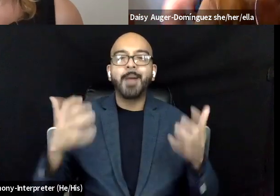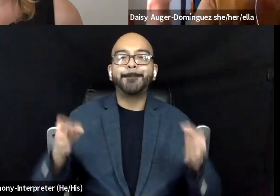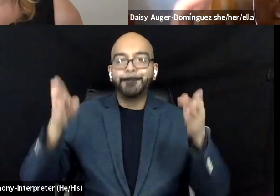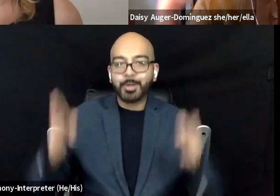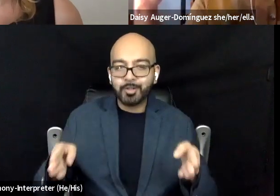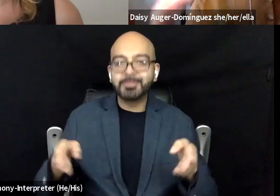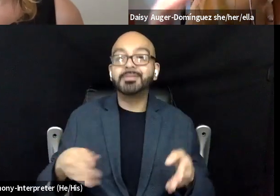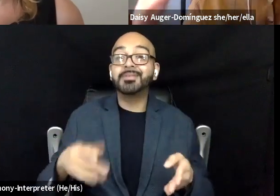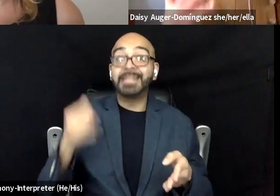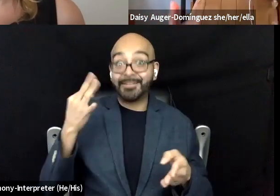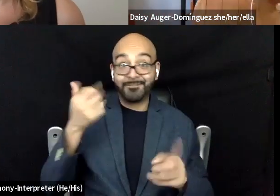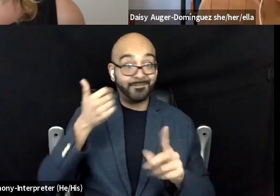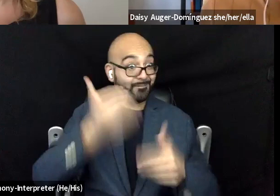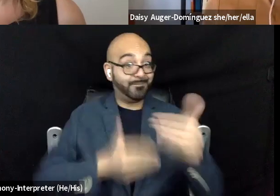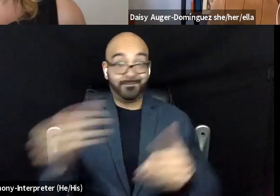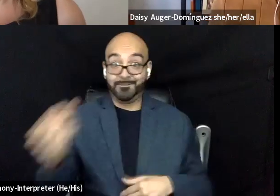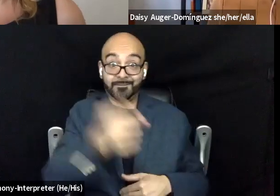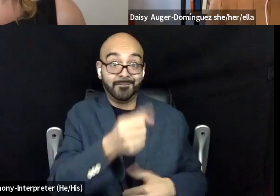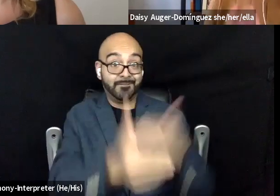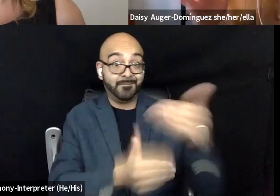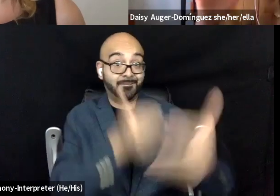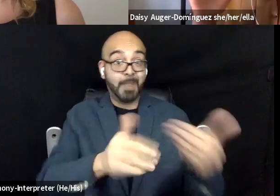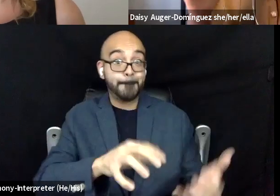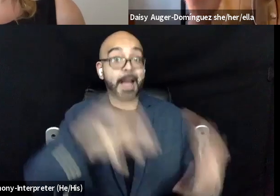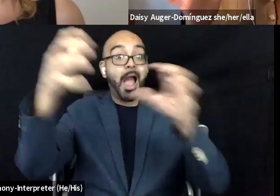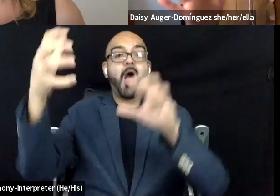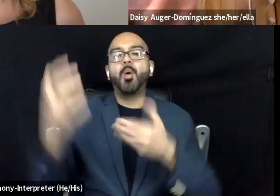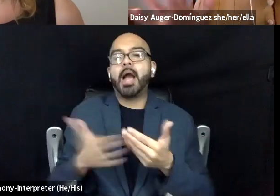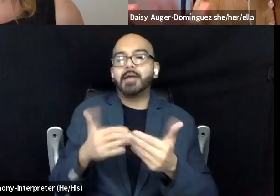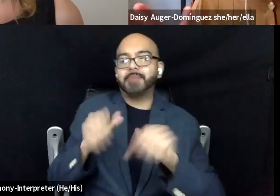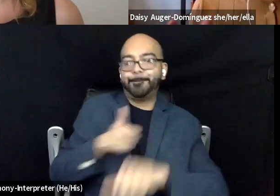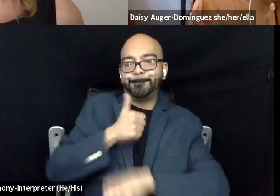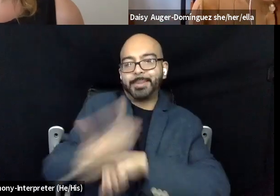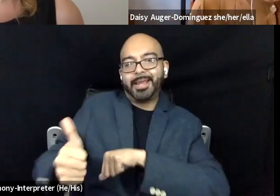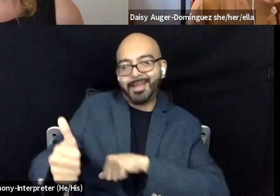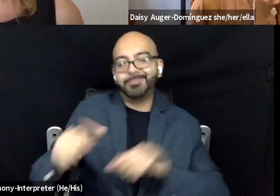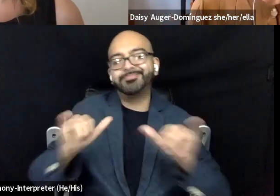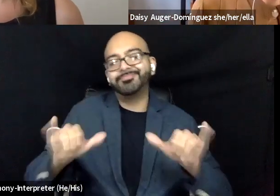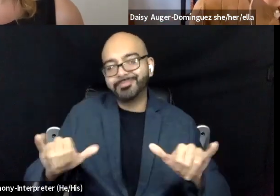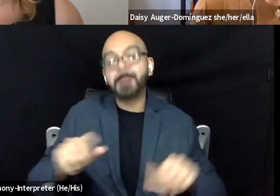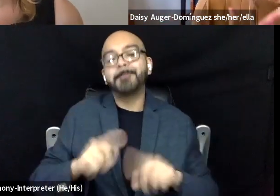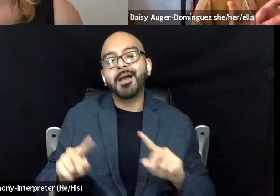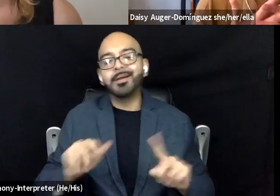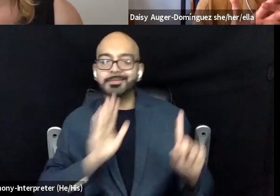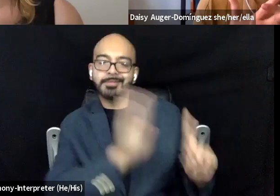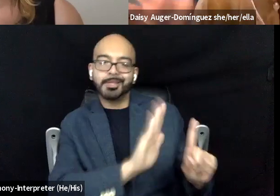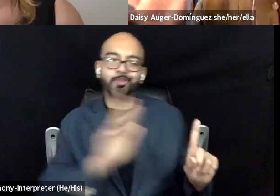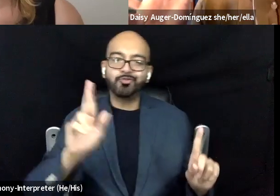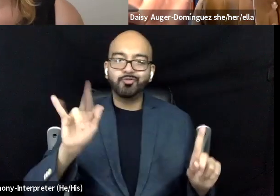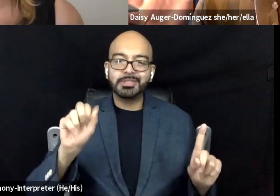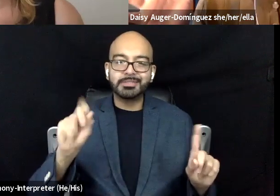organization. So I was relatively positioned that it was a well-calculated risk for them, but it was